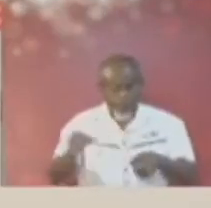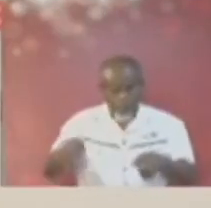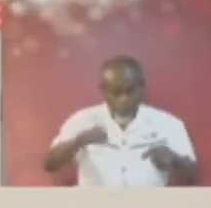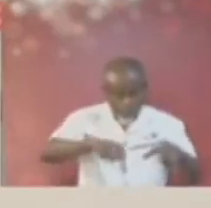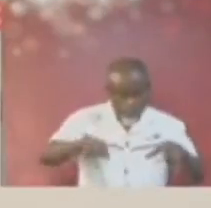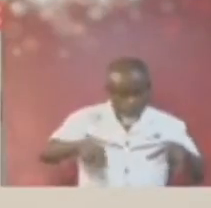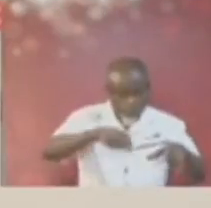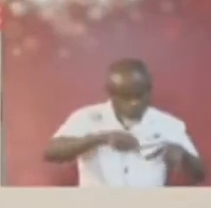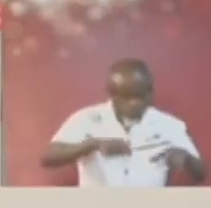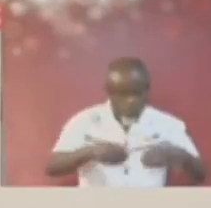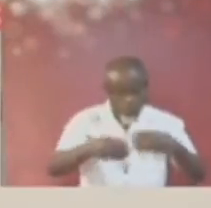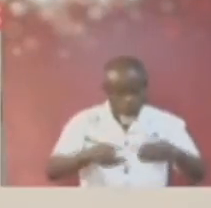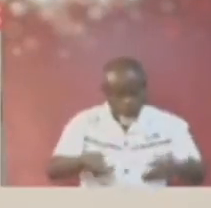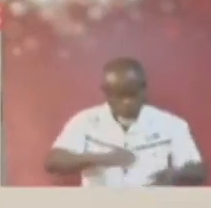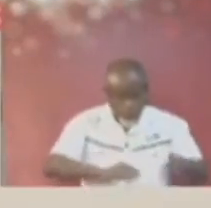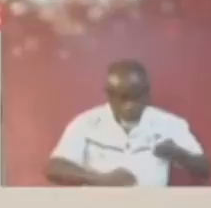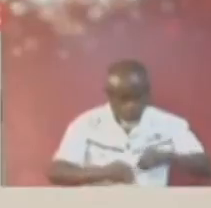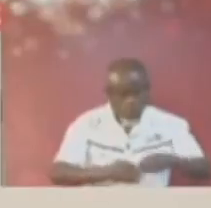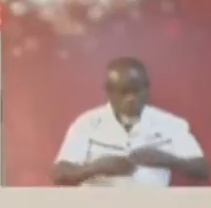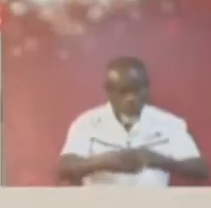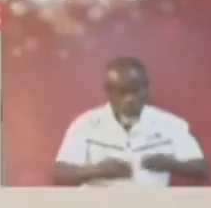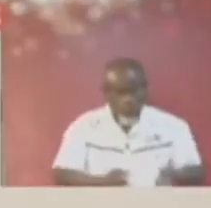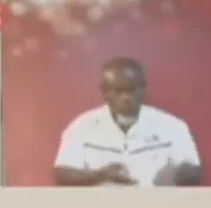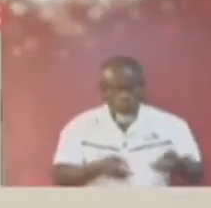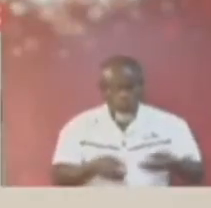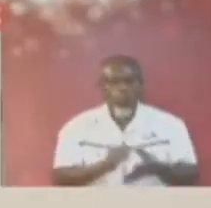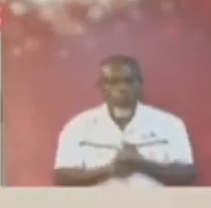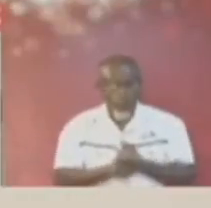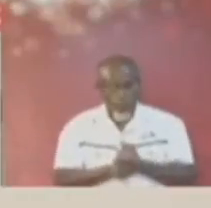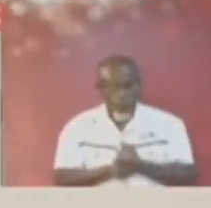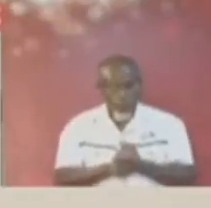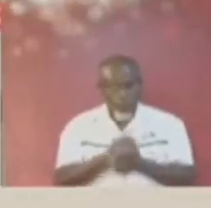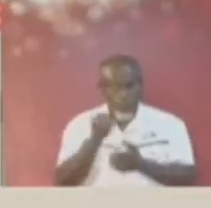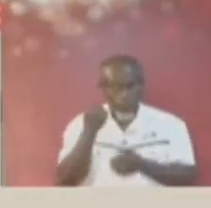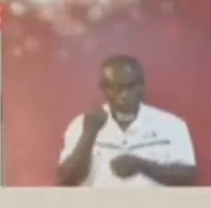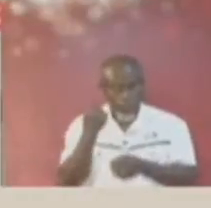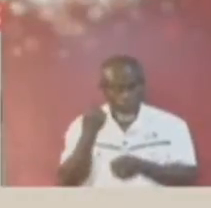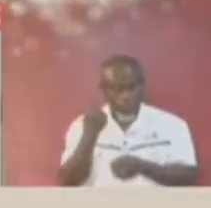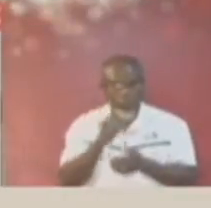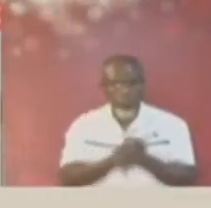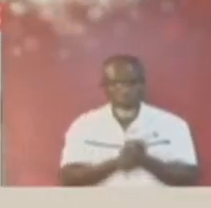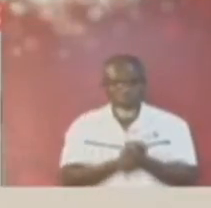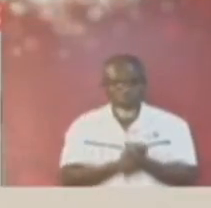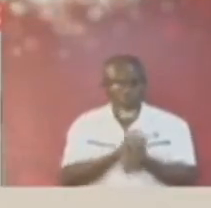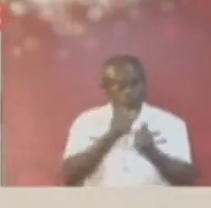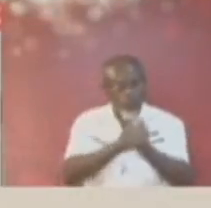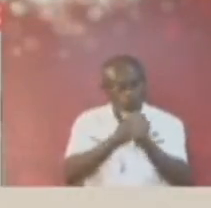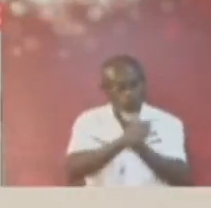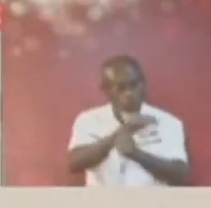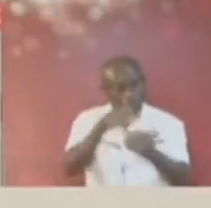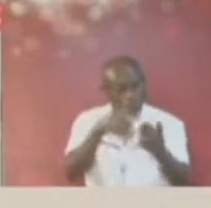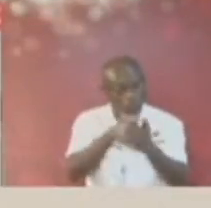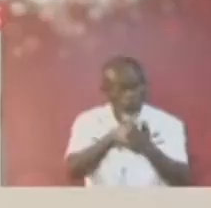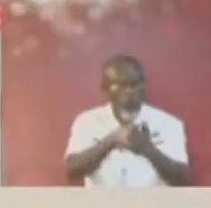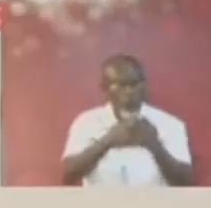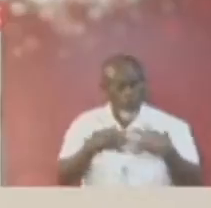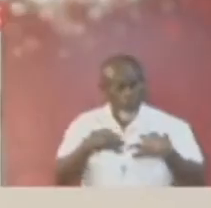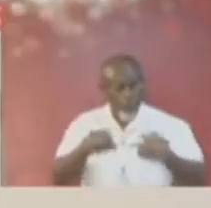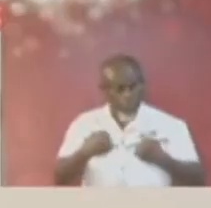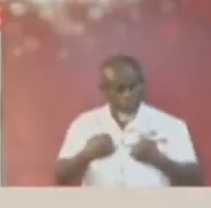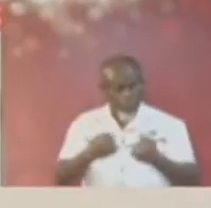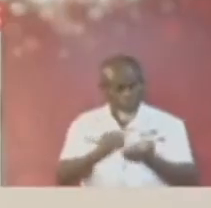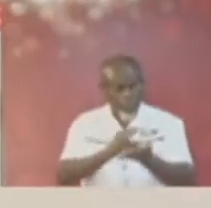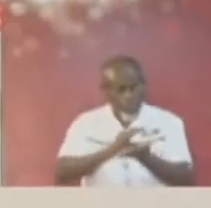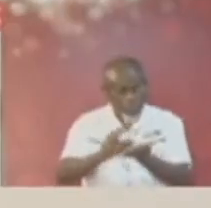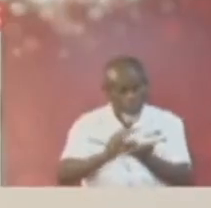You reduce the risk because of all of the combined benefits of all of the hygiene procedures in